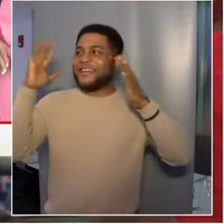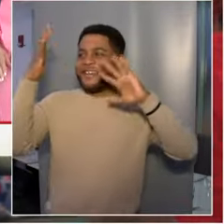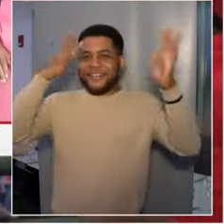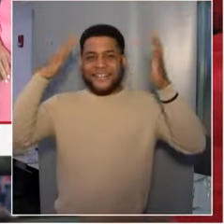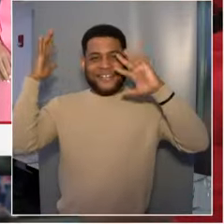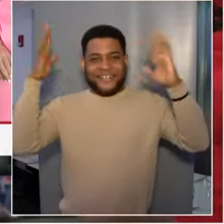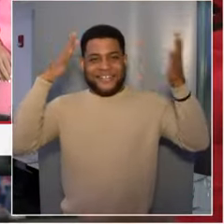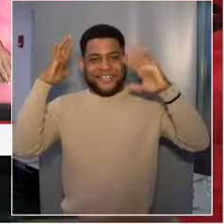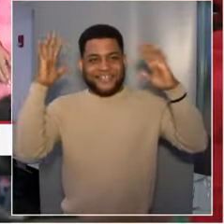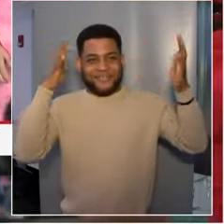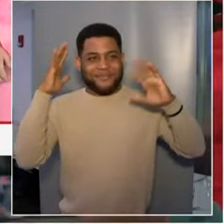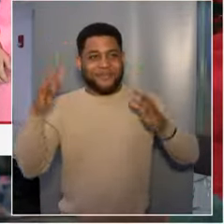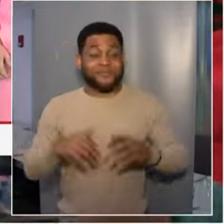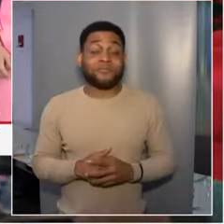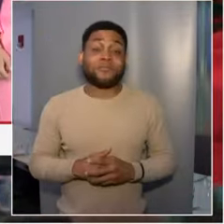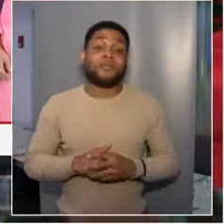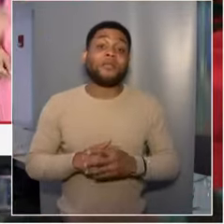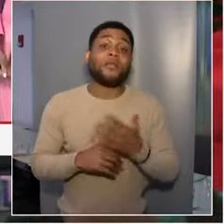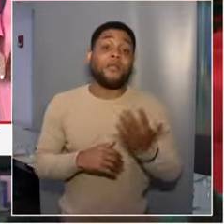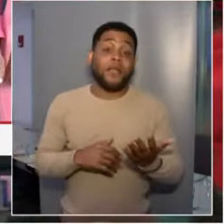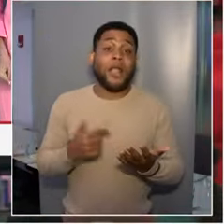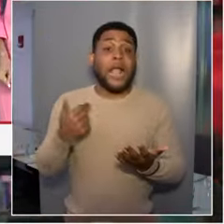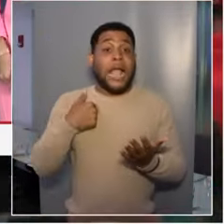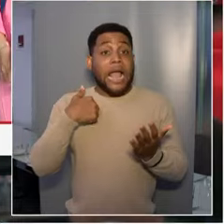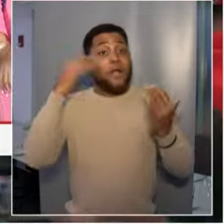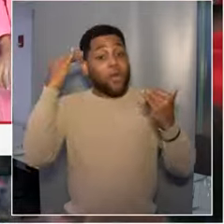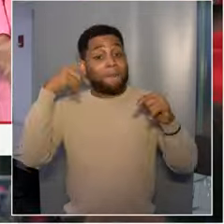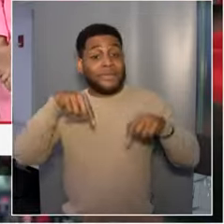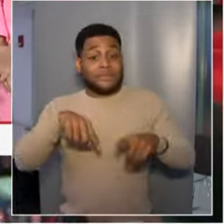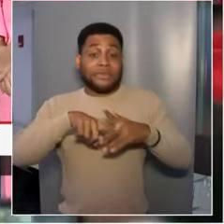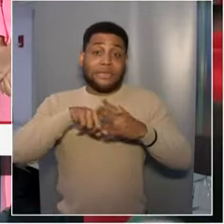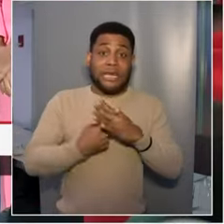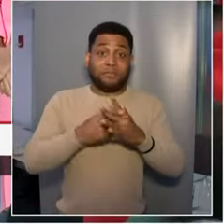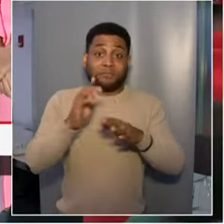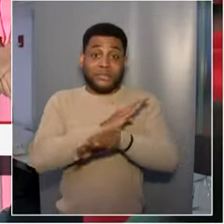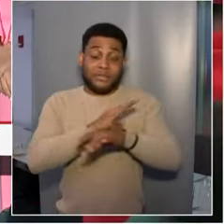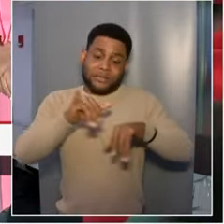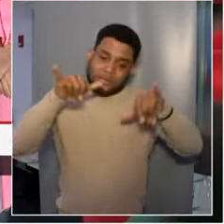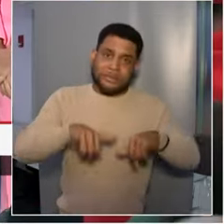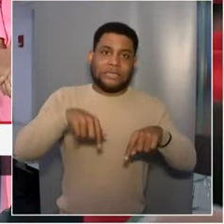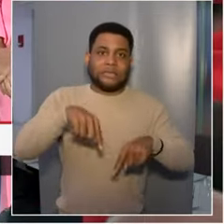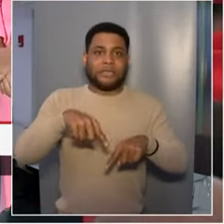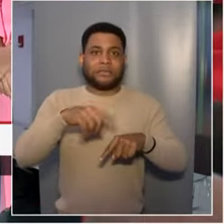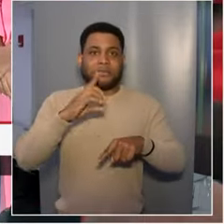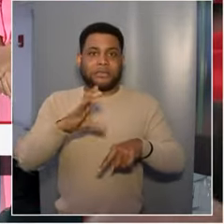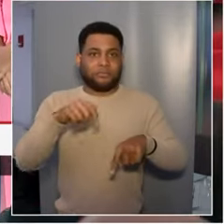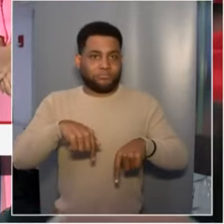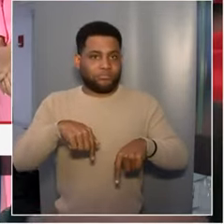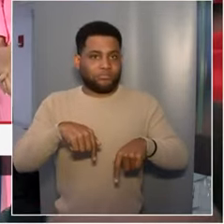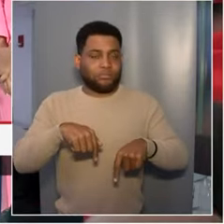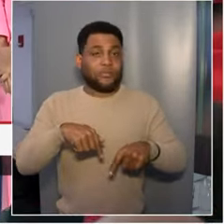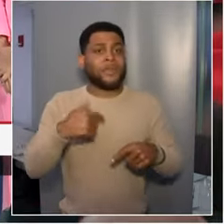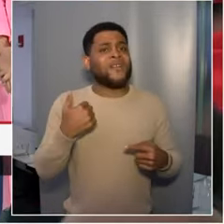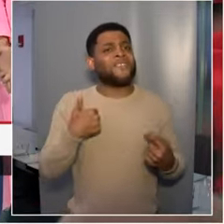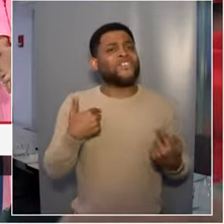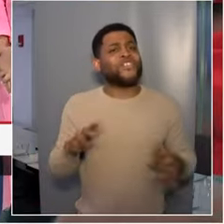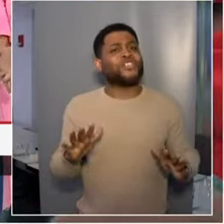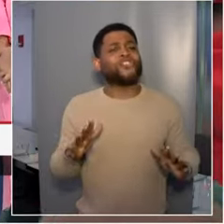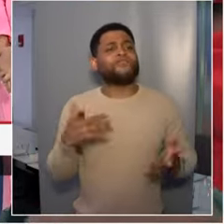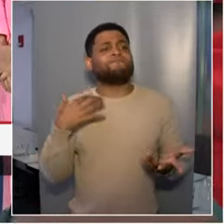So I hope this is the start of a business staying here. I volunteered with the mayor to let's